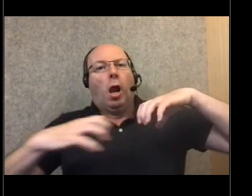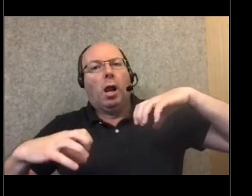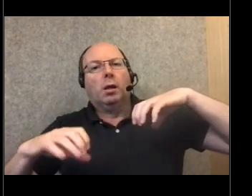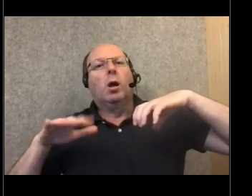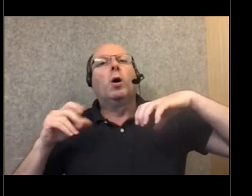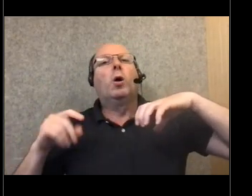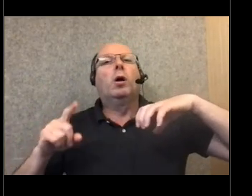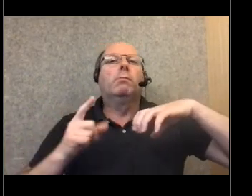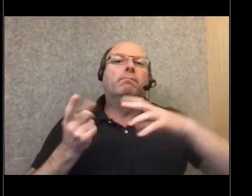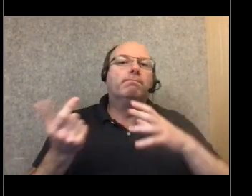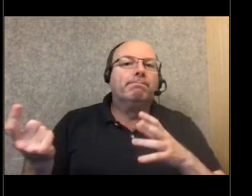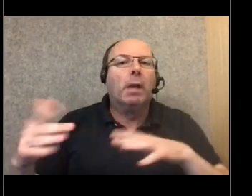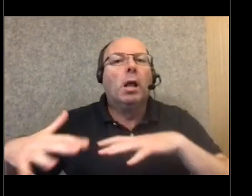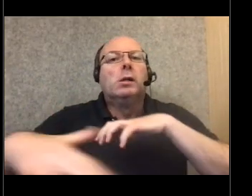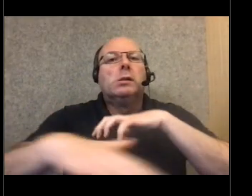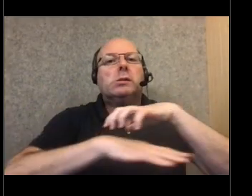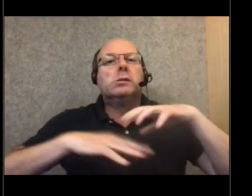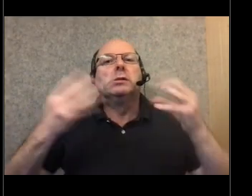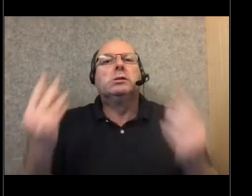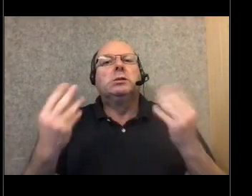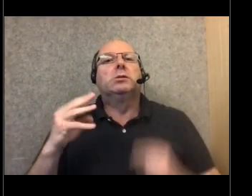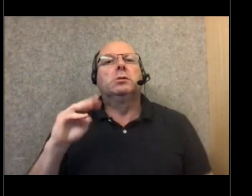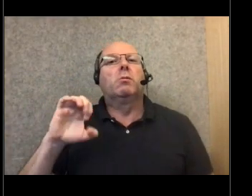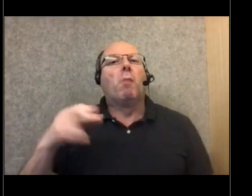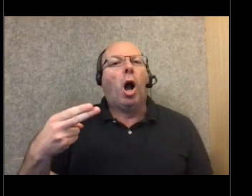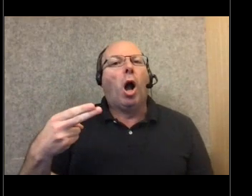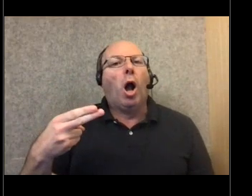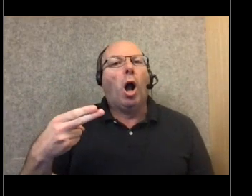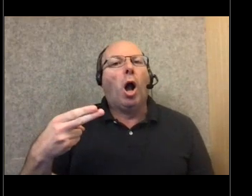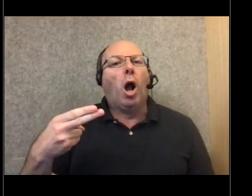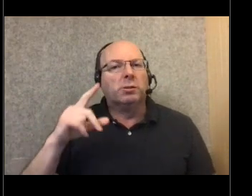areas, and similar conditions exist.